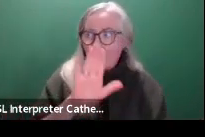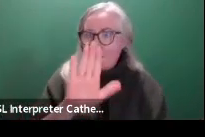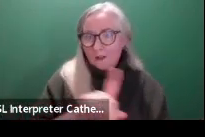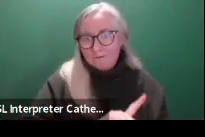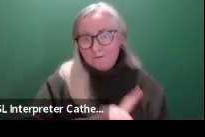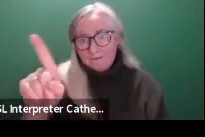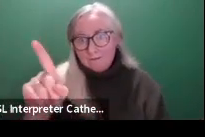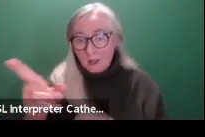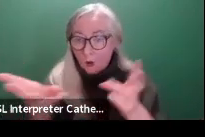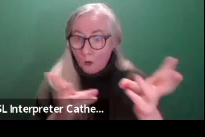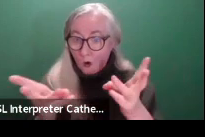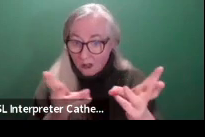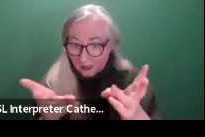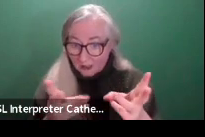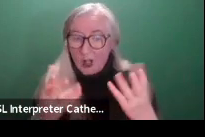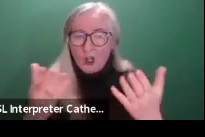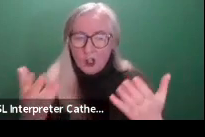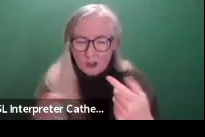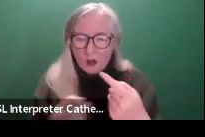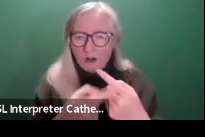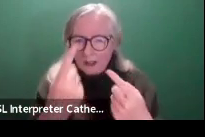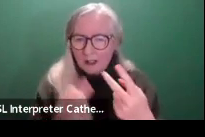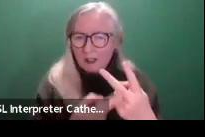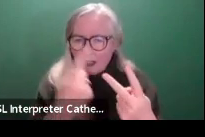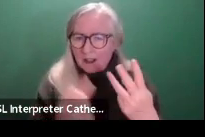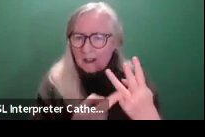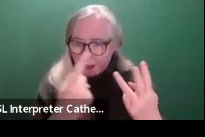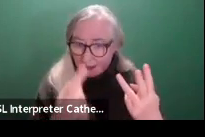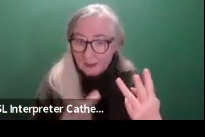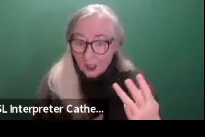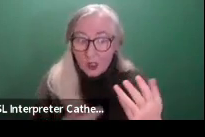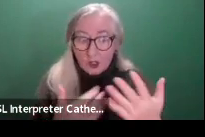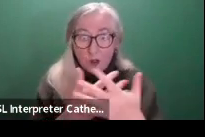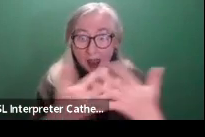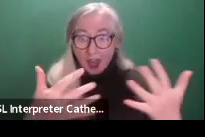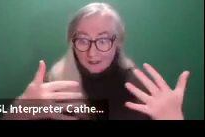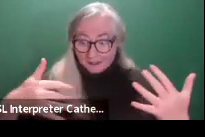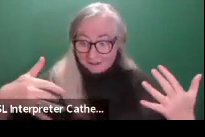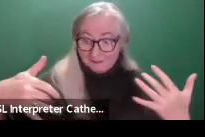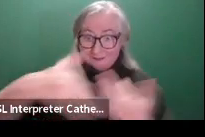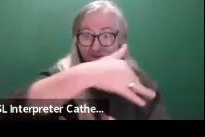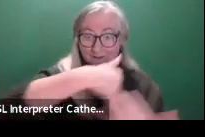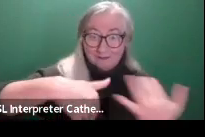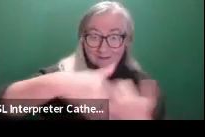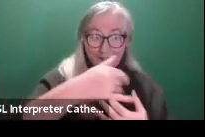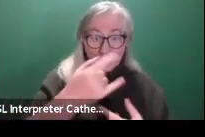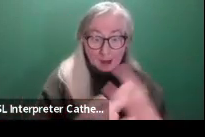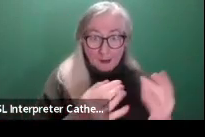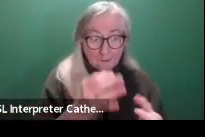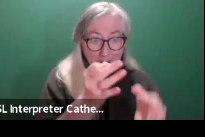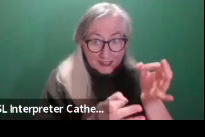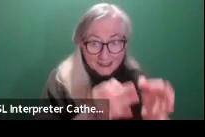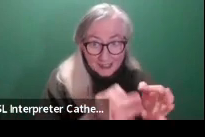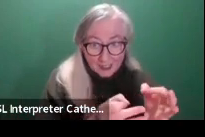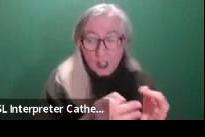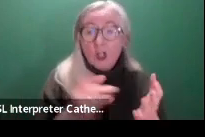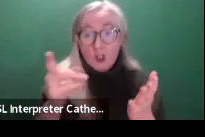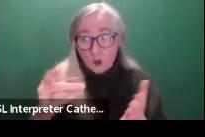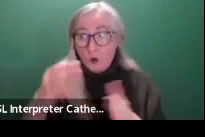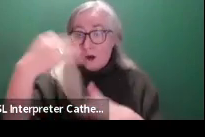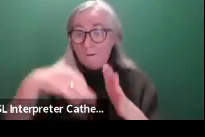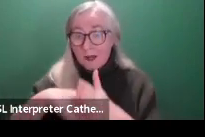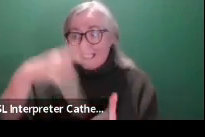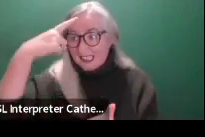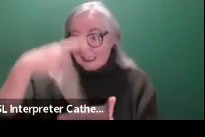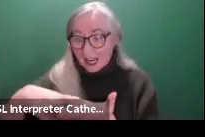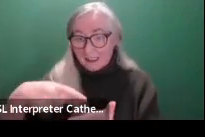example. But as a result of lots that were going on politically, the government commissioned this report, and